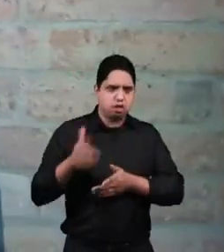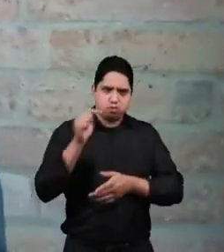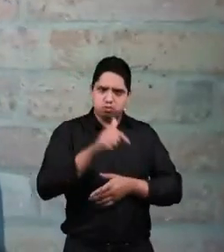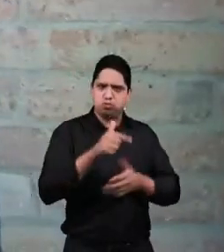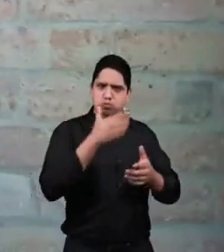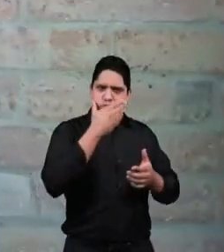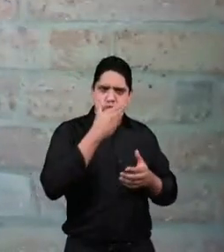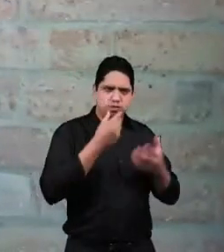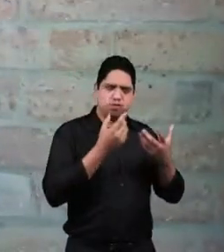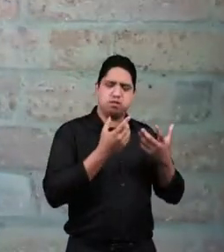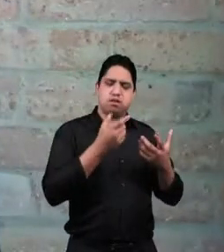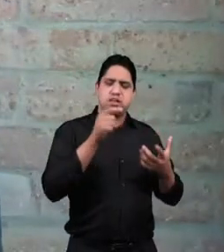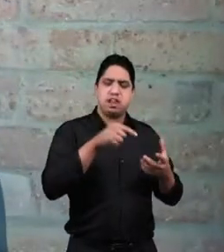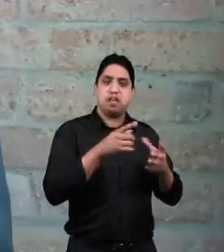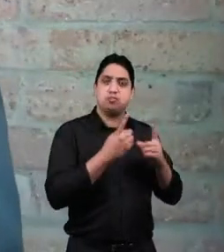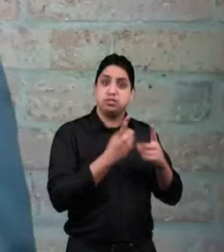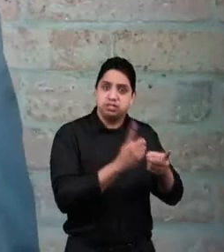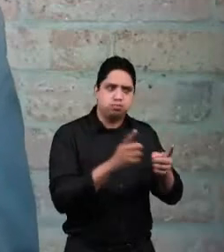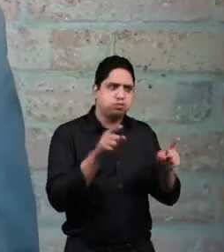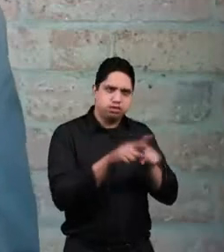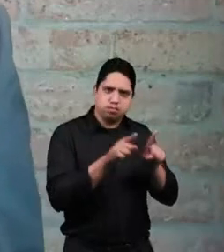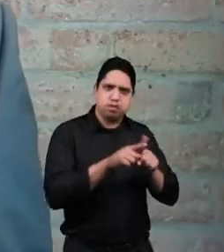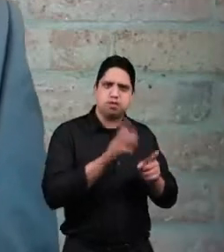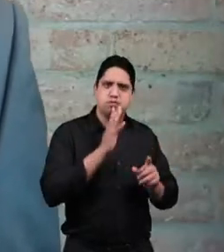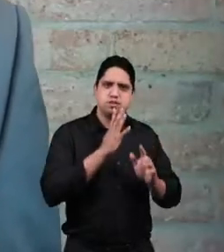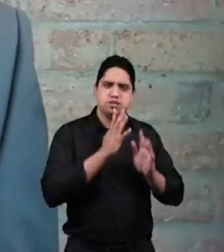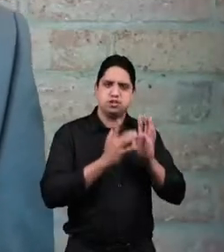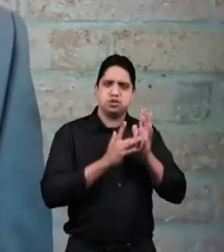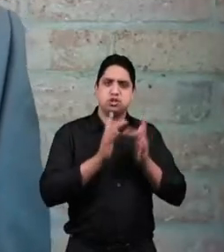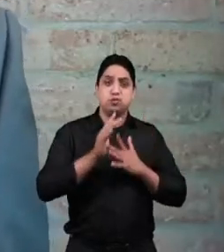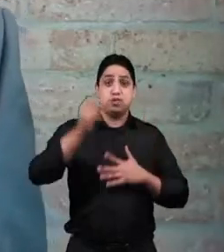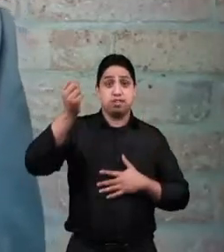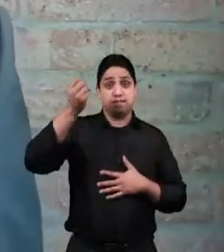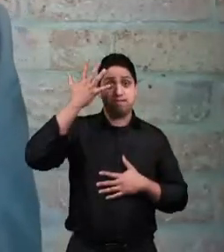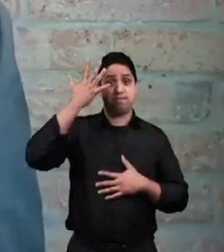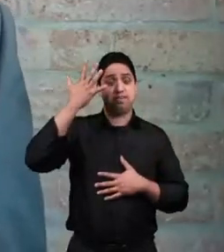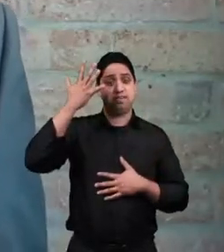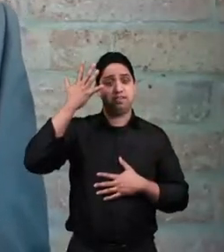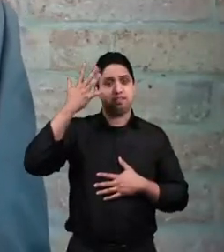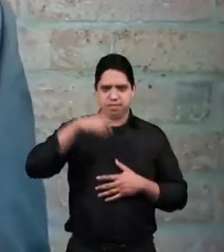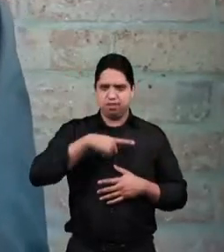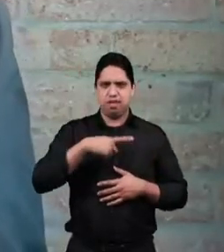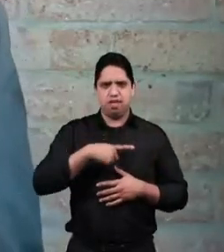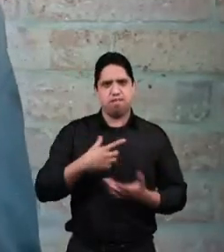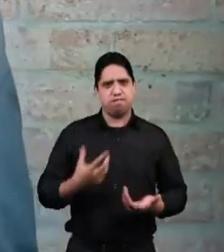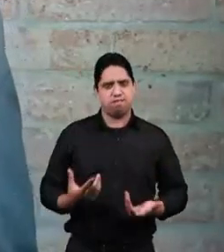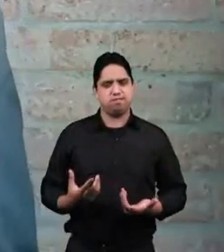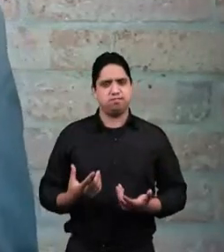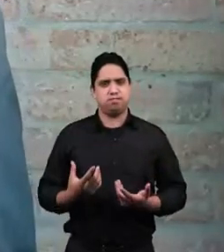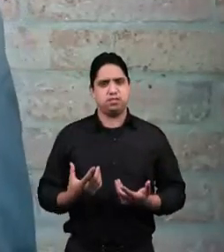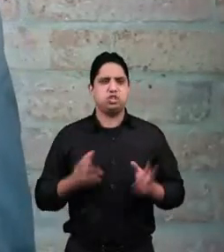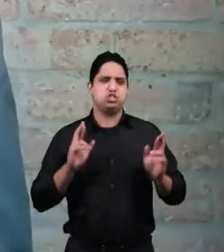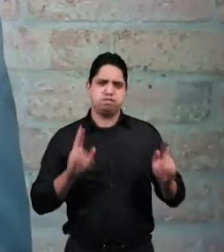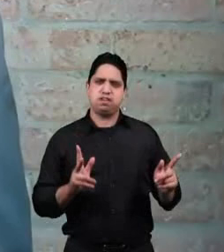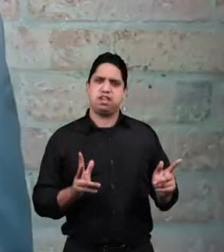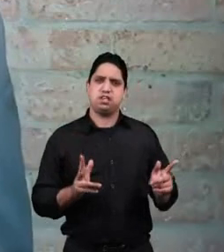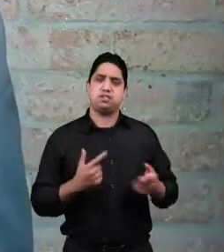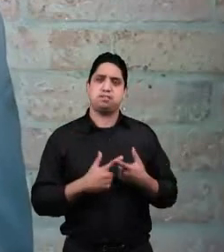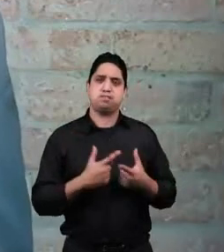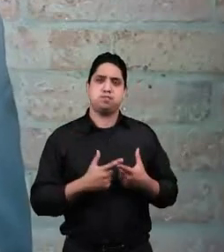he encountered the light in the path to Damascus. This church, which is in spirit, also had this encounter with a